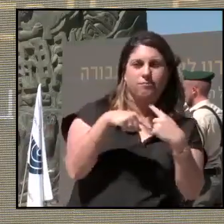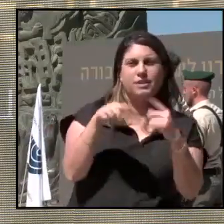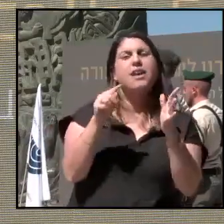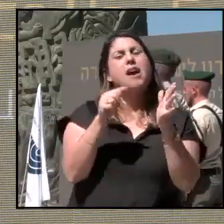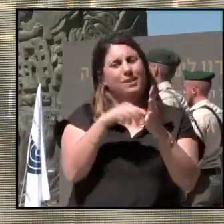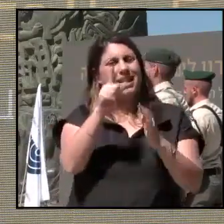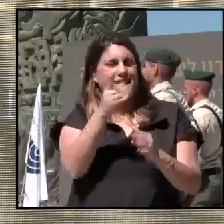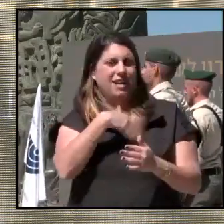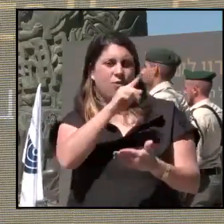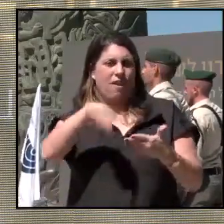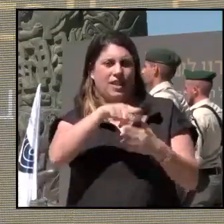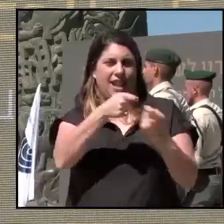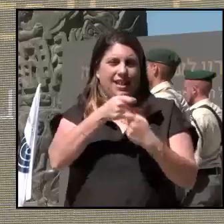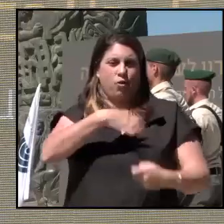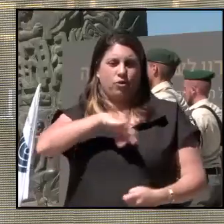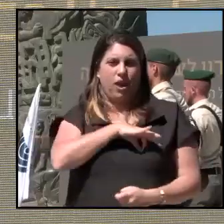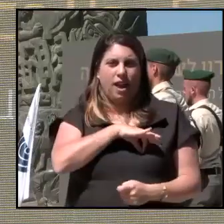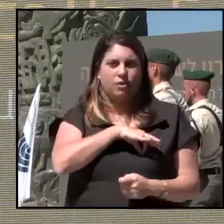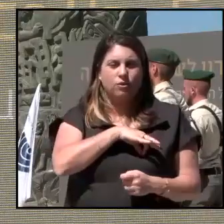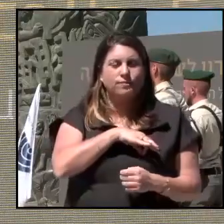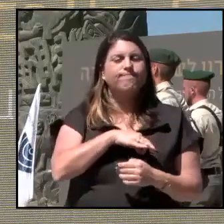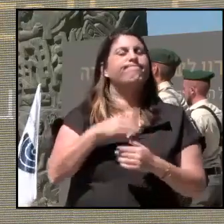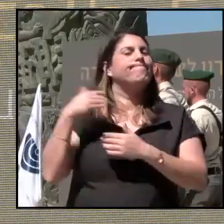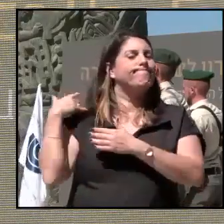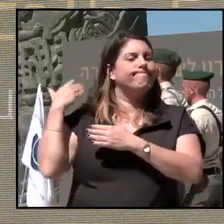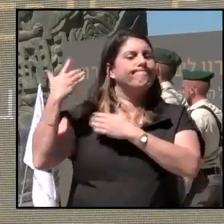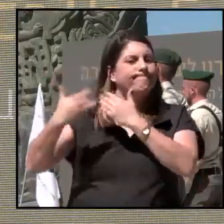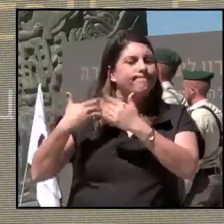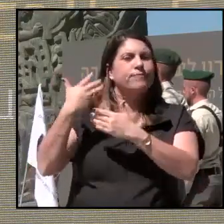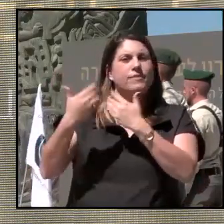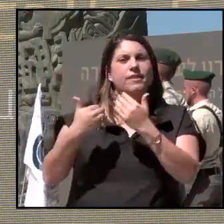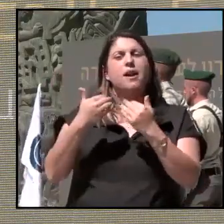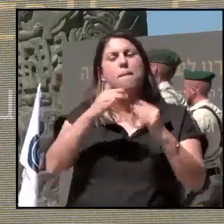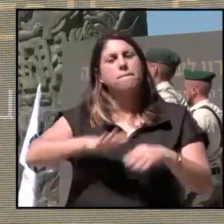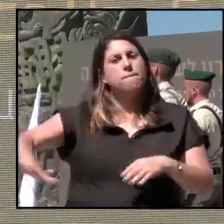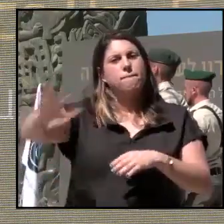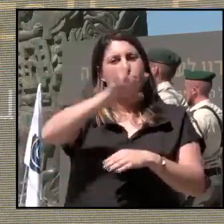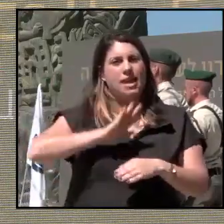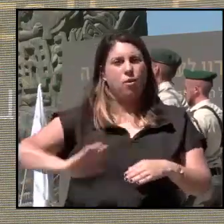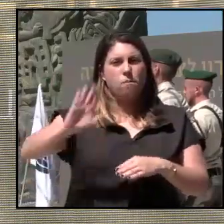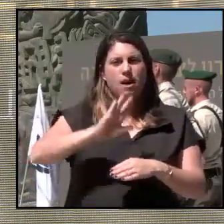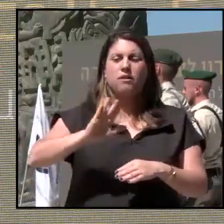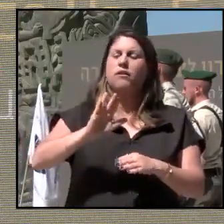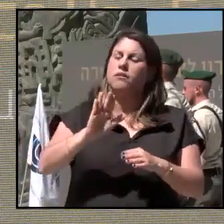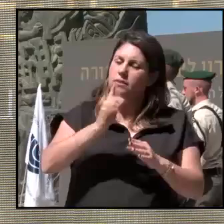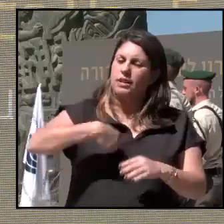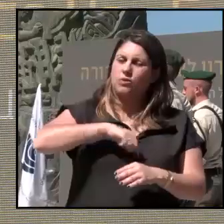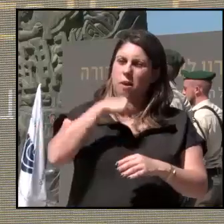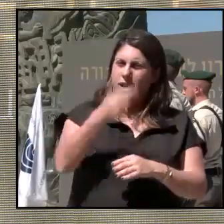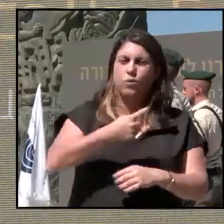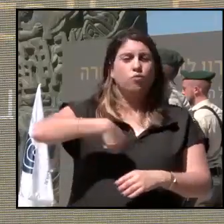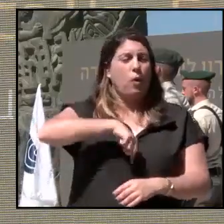closed quote. Throughout the decade, B'nai B'rith members across Europe were singled out, as were all Jews,